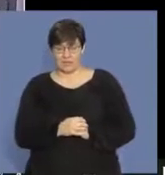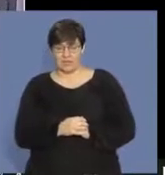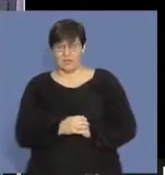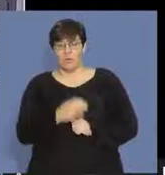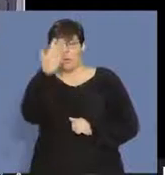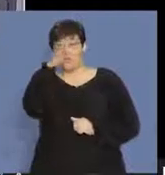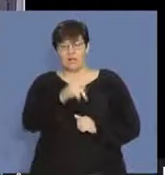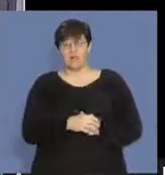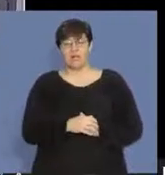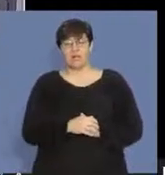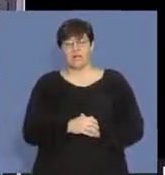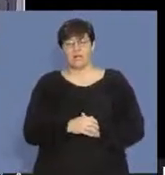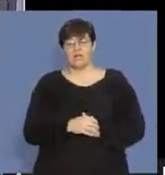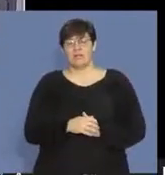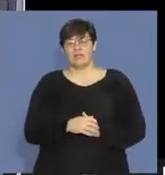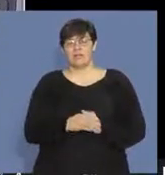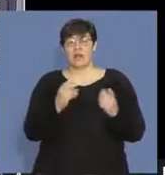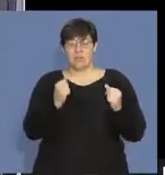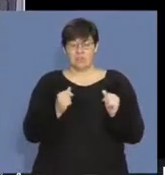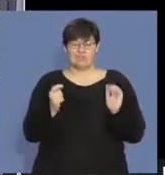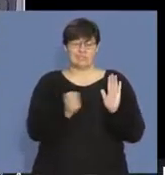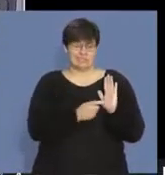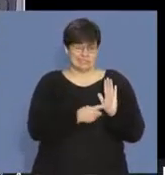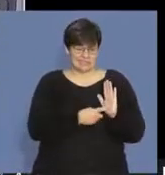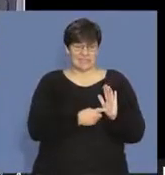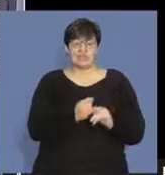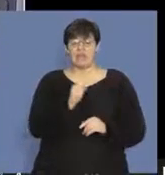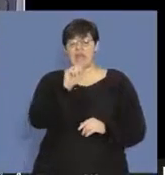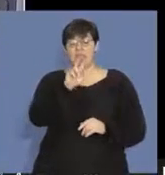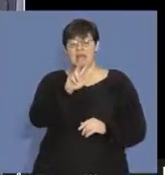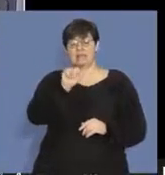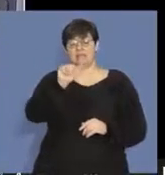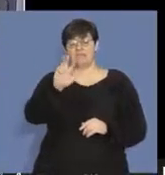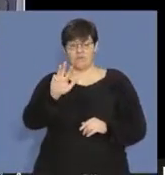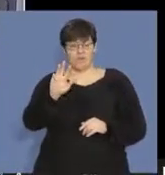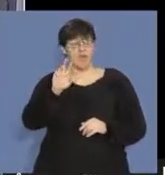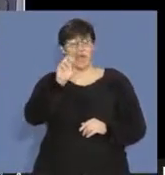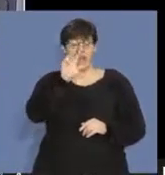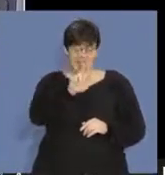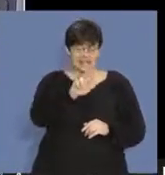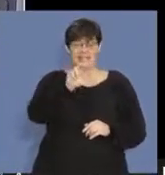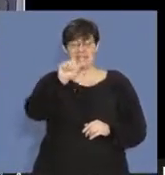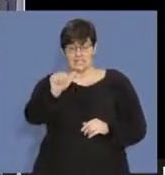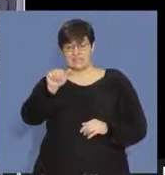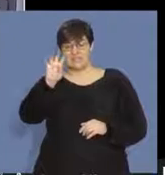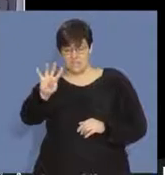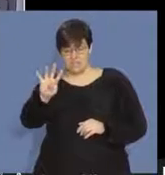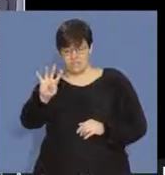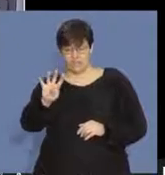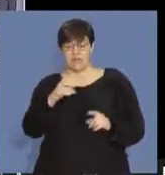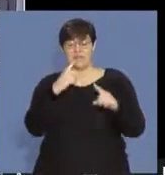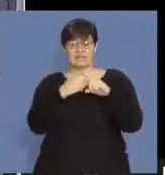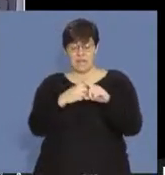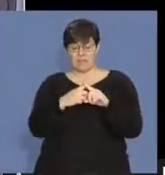example. So we know now that the amount that we write, the amount of the debt is 864. So it's